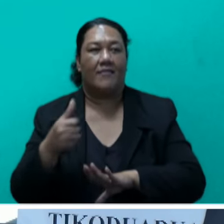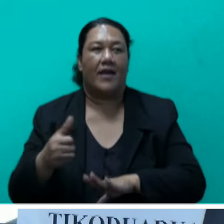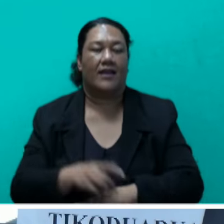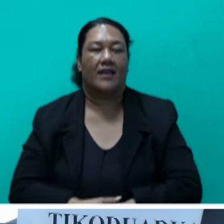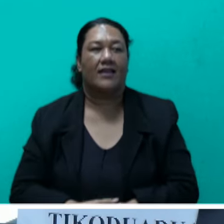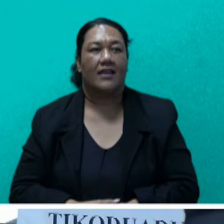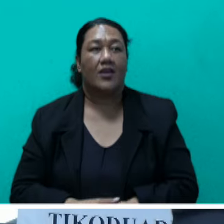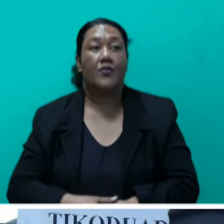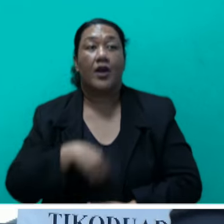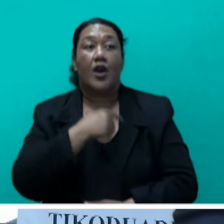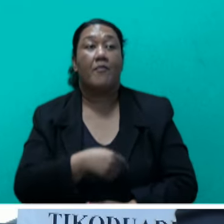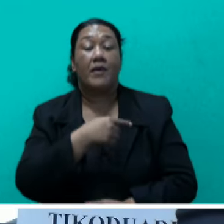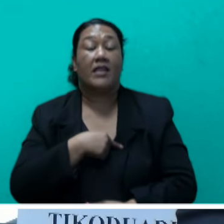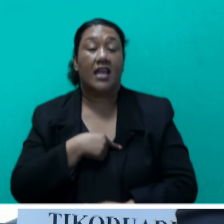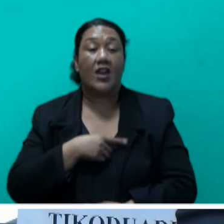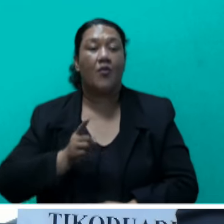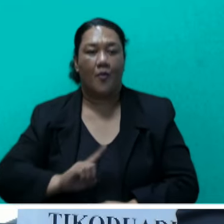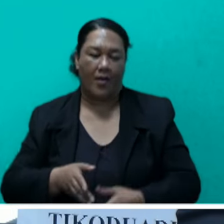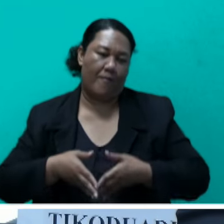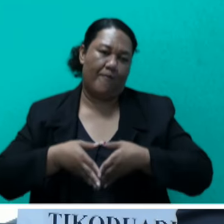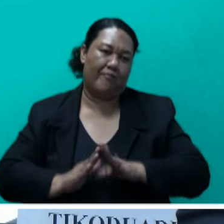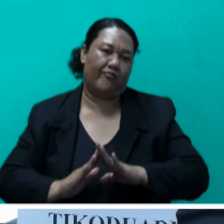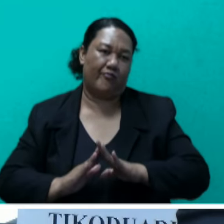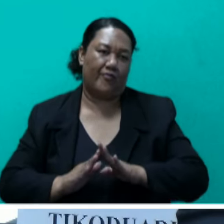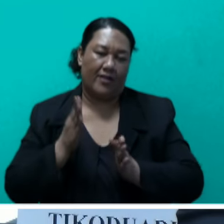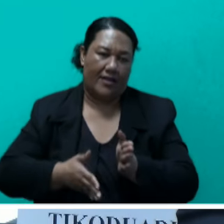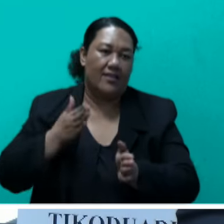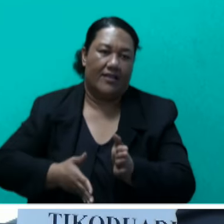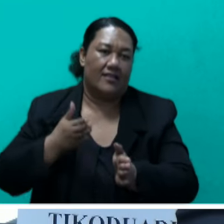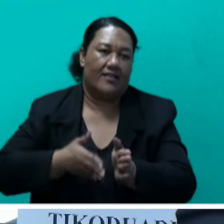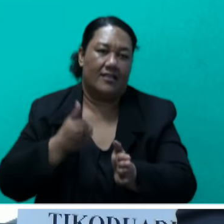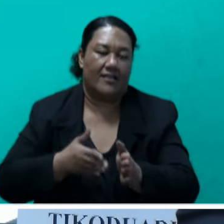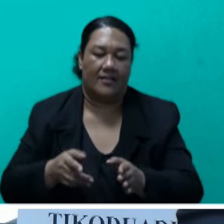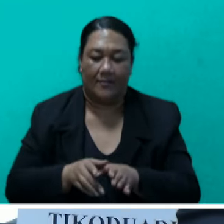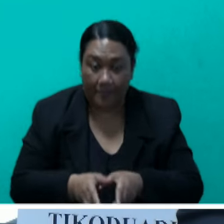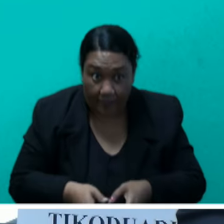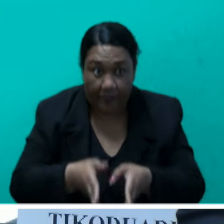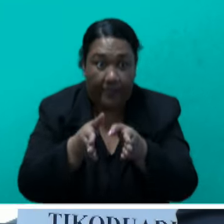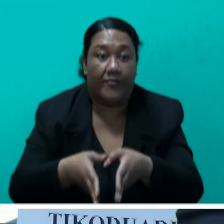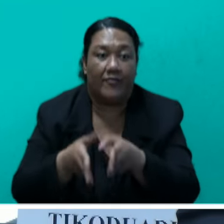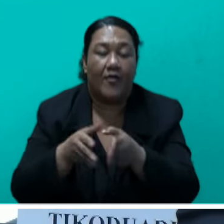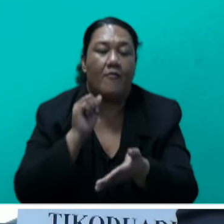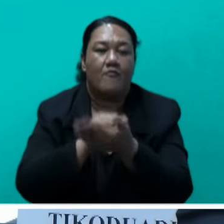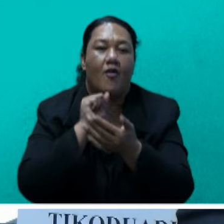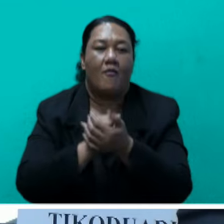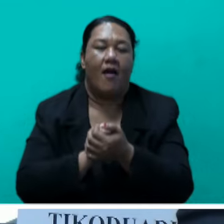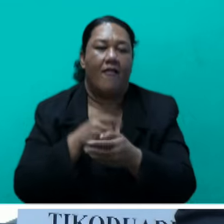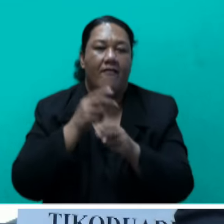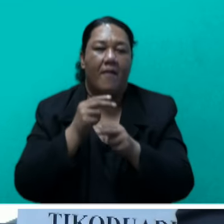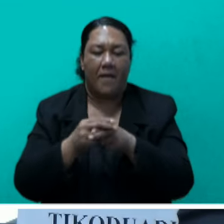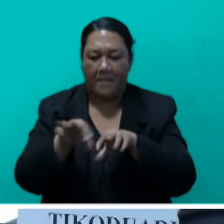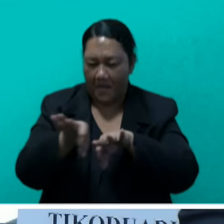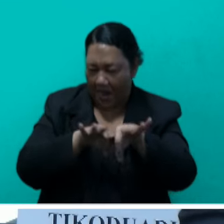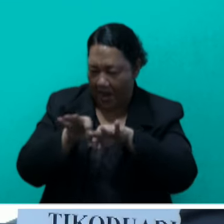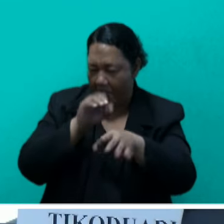to restoring the railway network and supporting our farmers. But this journey requires thoughtful planning,